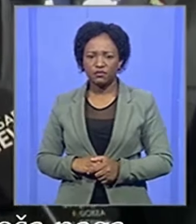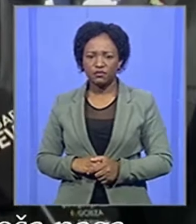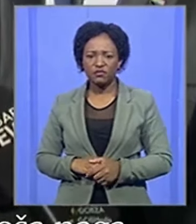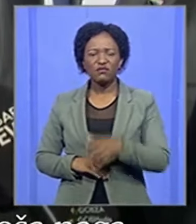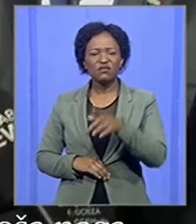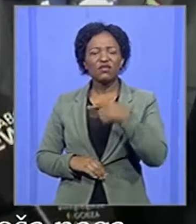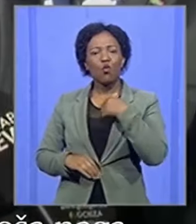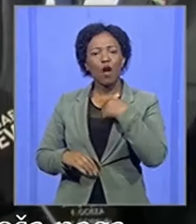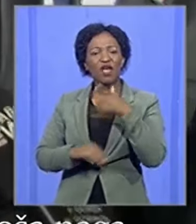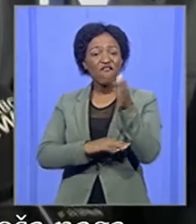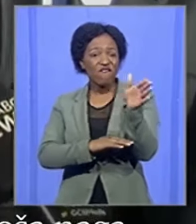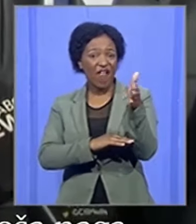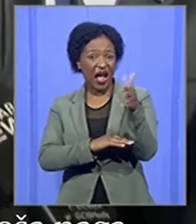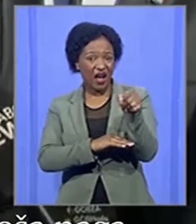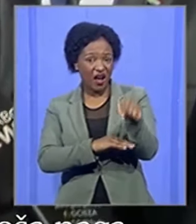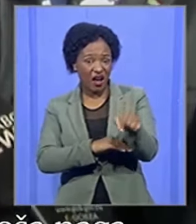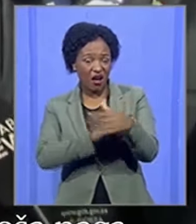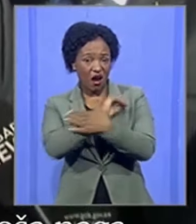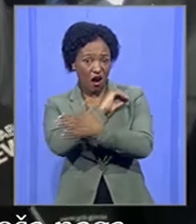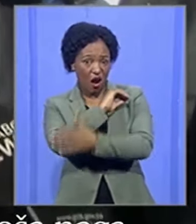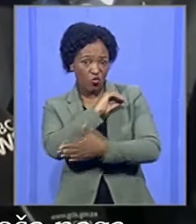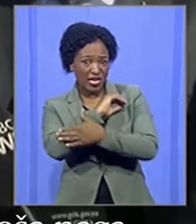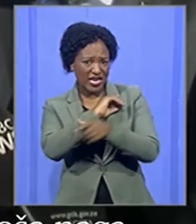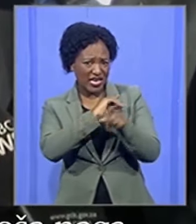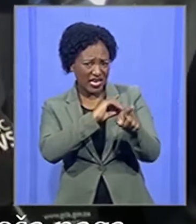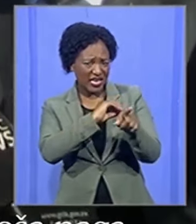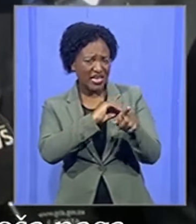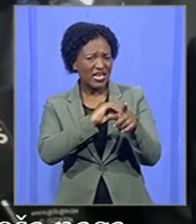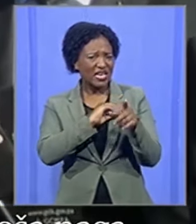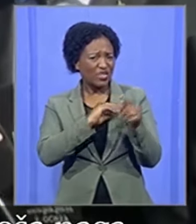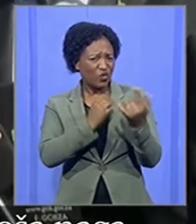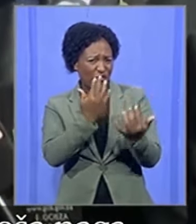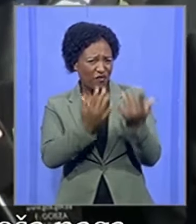flag of our country is a sacred